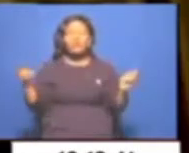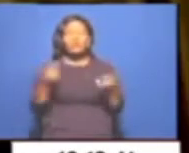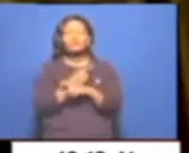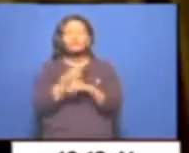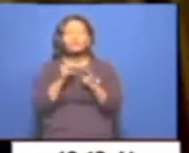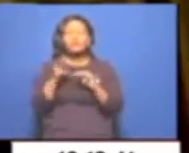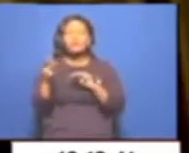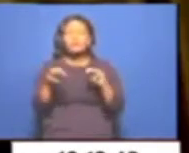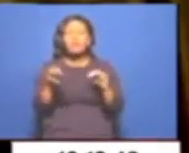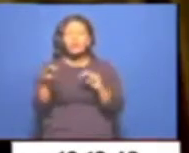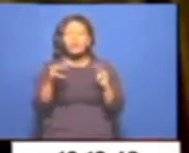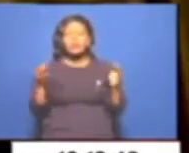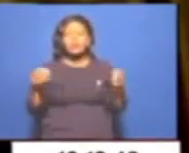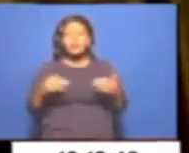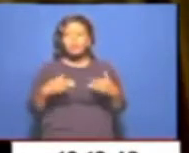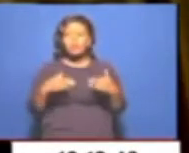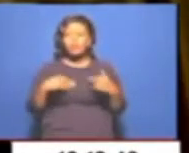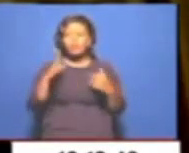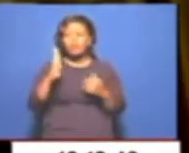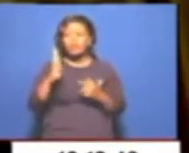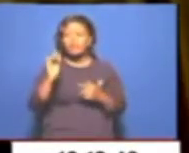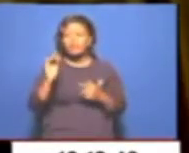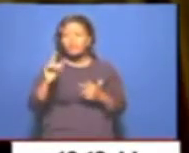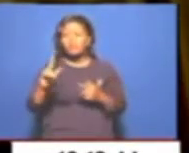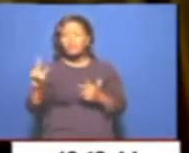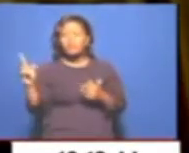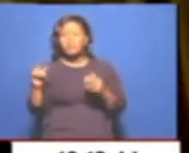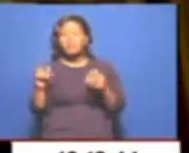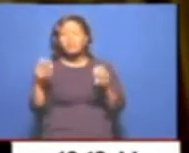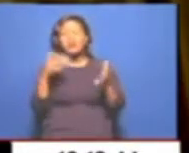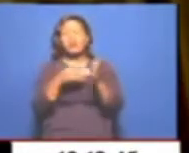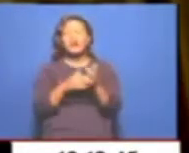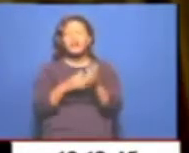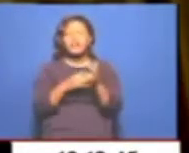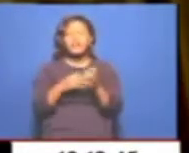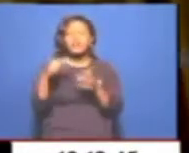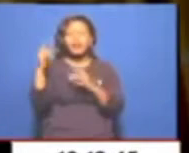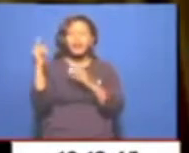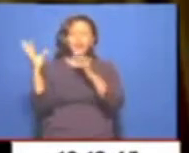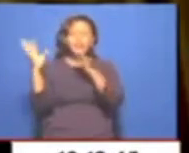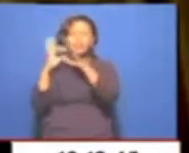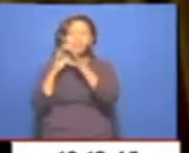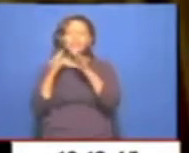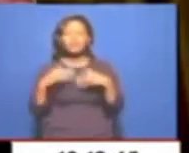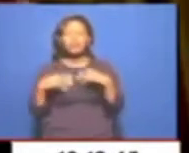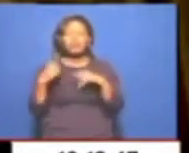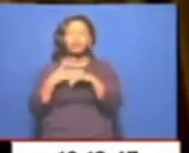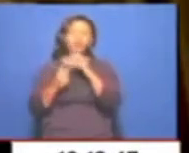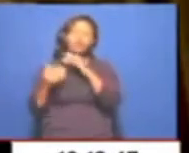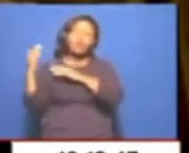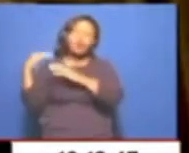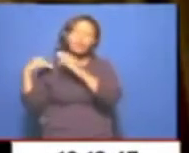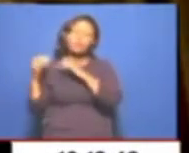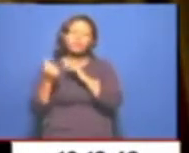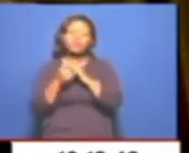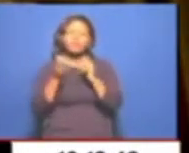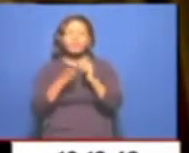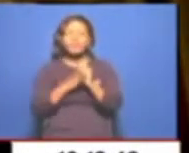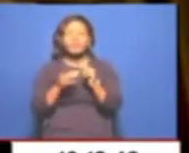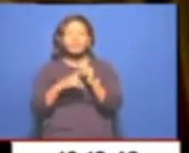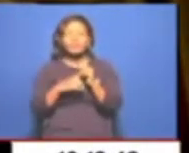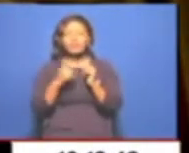inbuilt in this Constitution against the hyper-amendment culture that we had from 1963 until we had this Constitution in